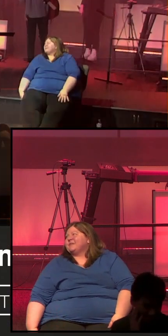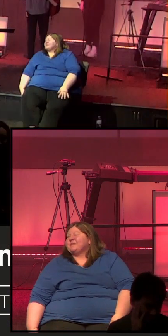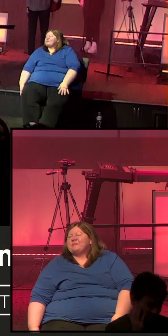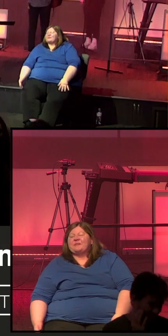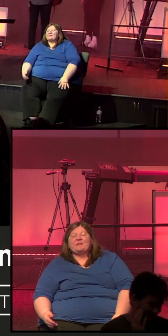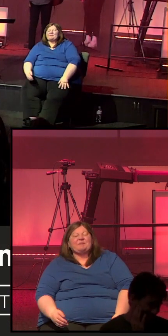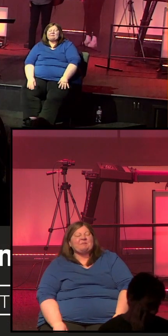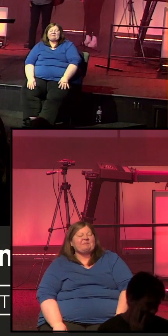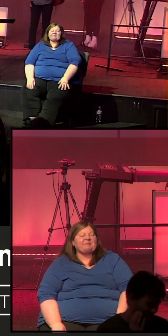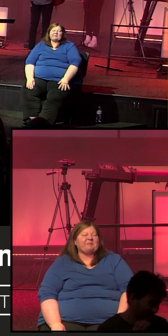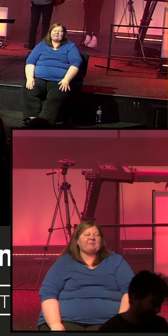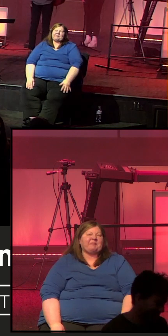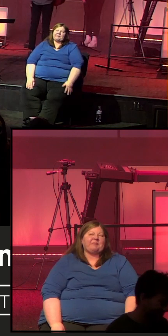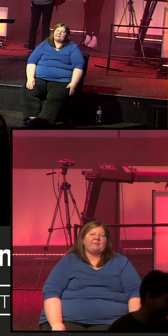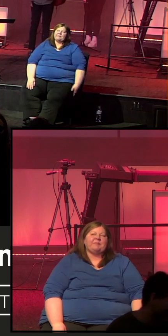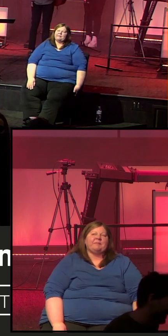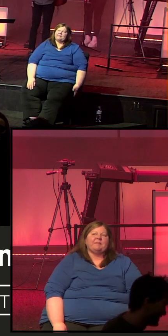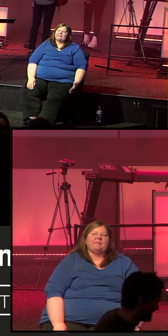Good.